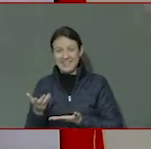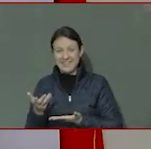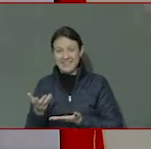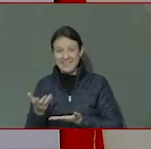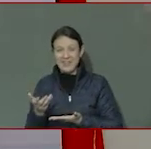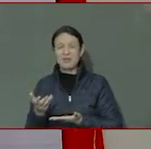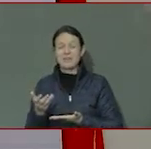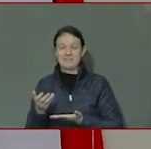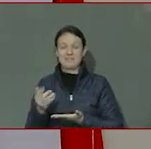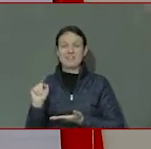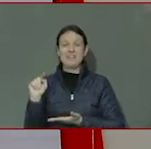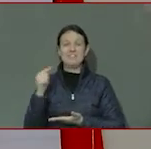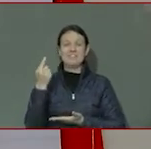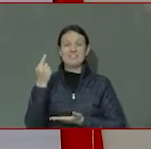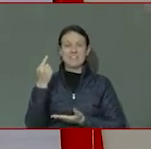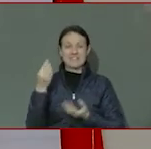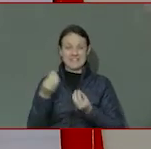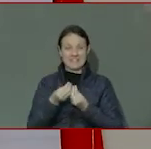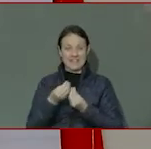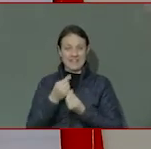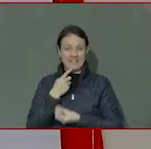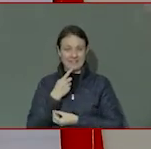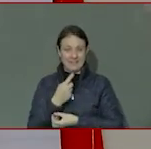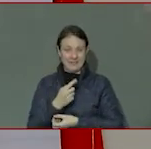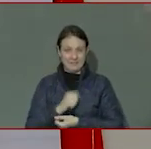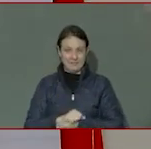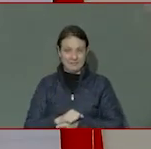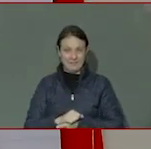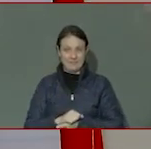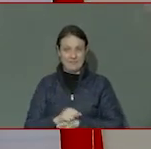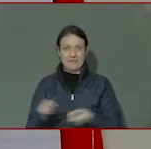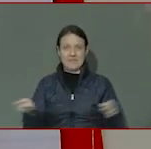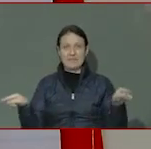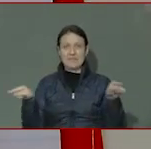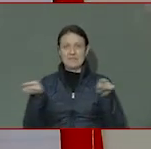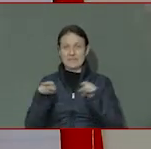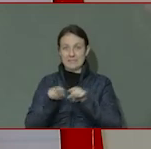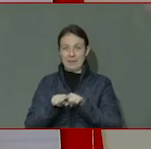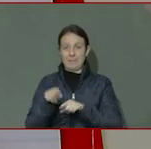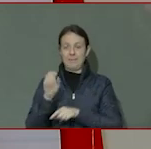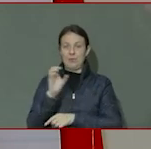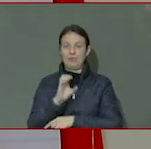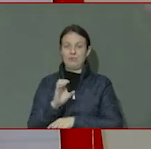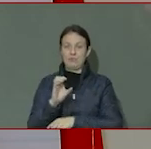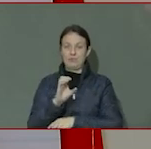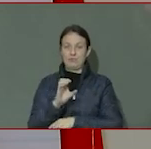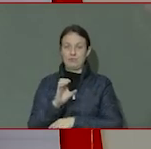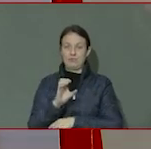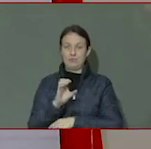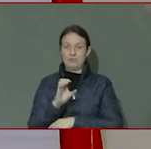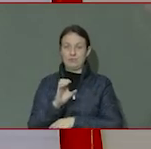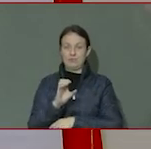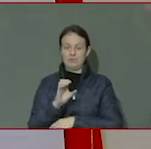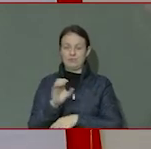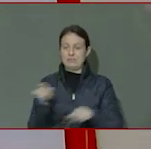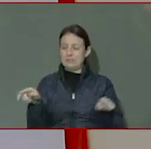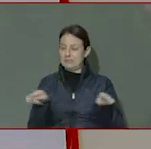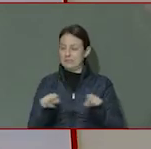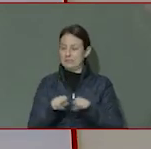so the first thing you need to refer to is that it is the same concentration. So for the same